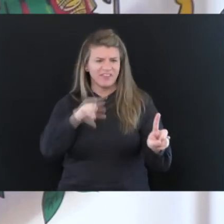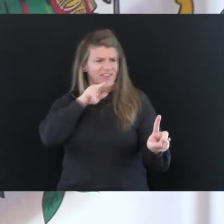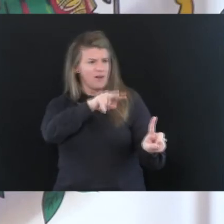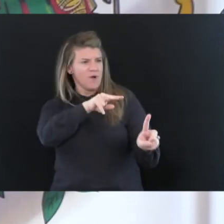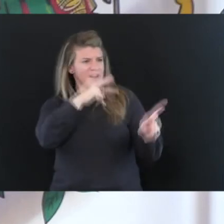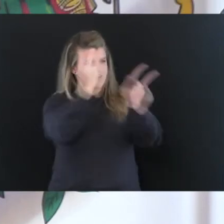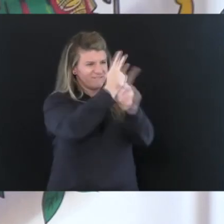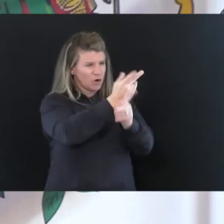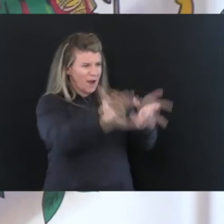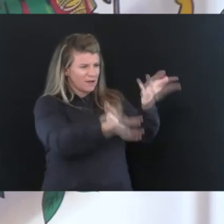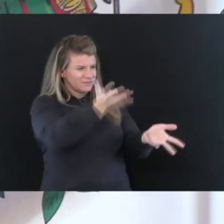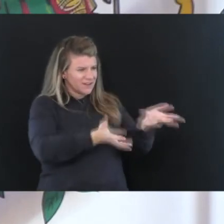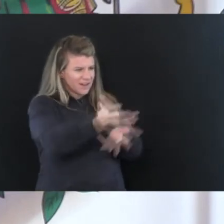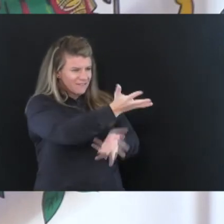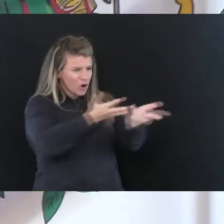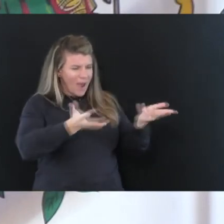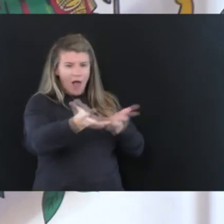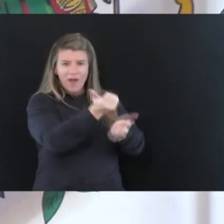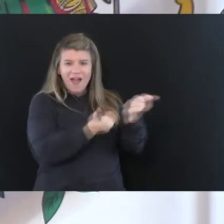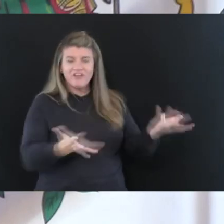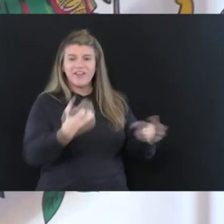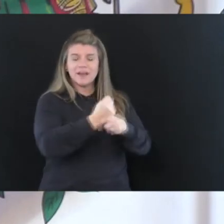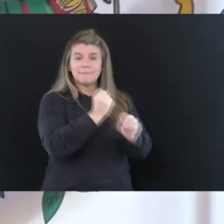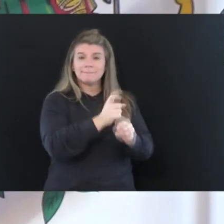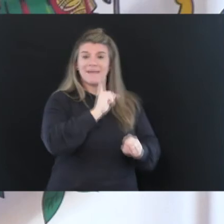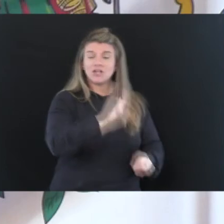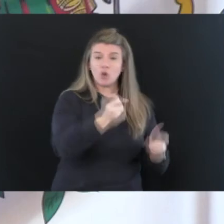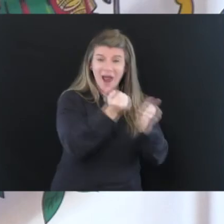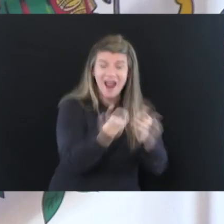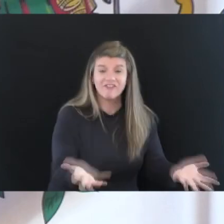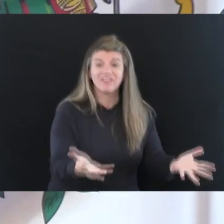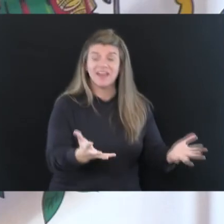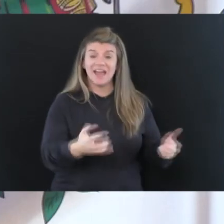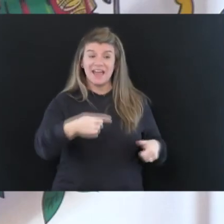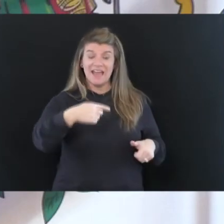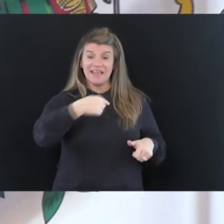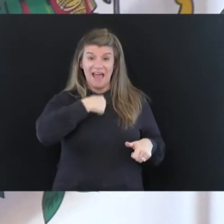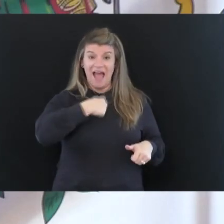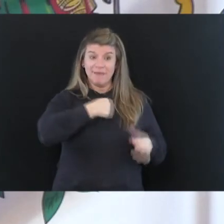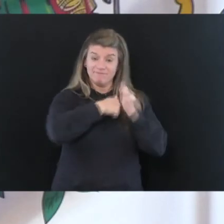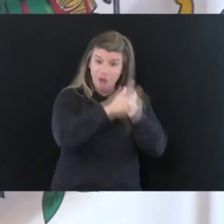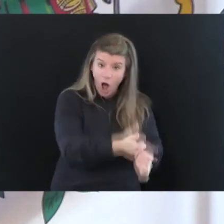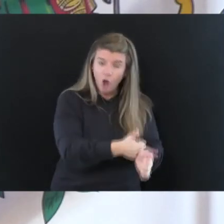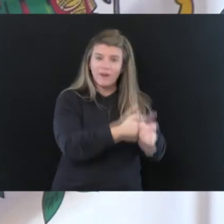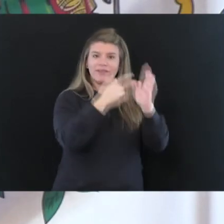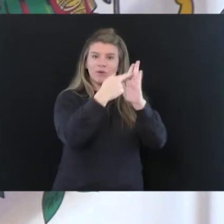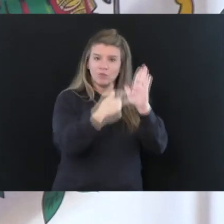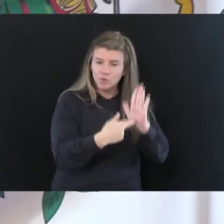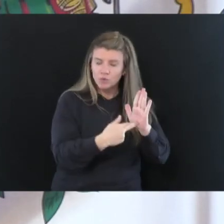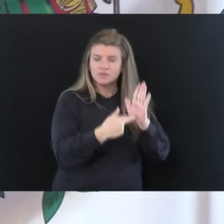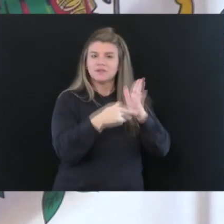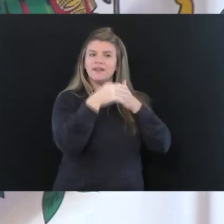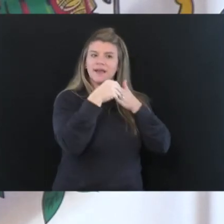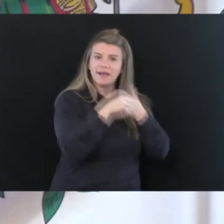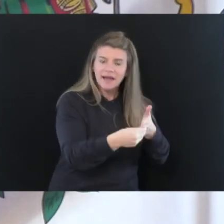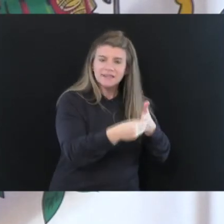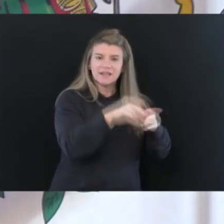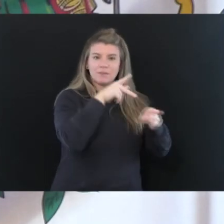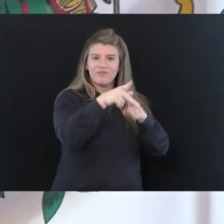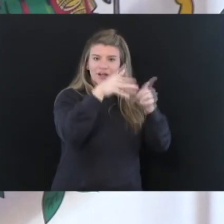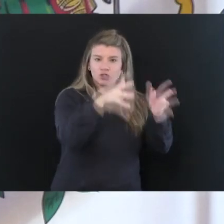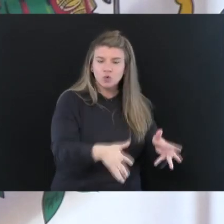all the balls, and to make sure with all in me that that we're following the guidance of our professionals and